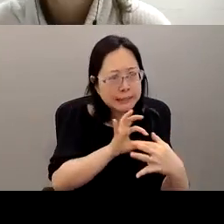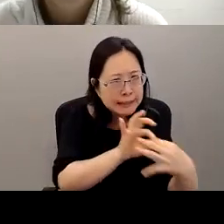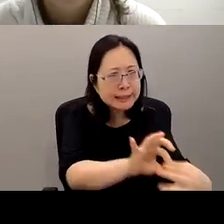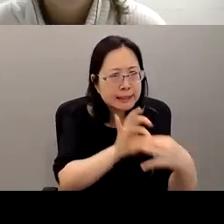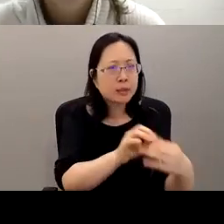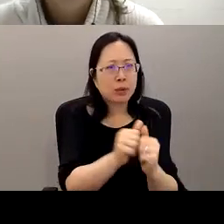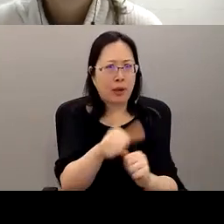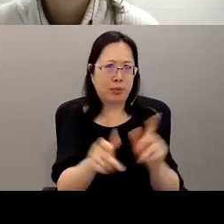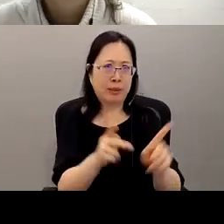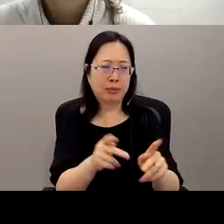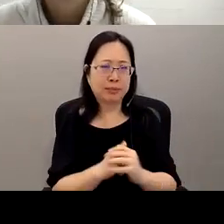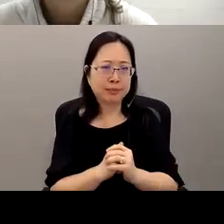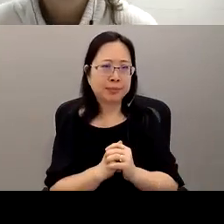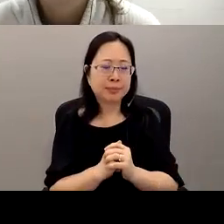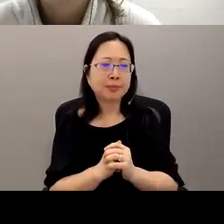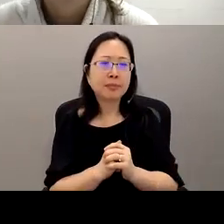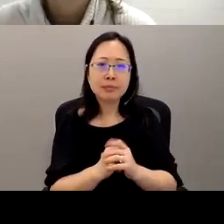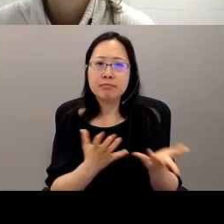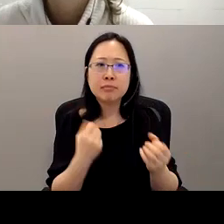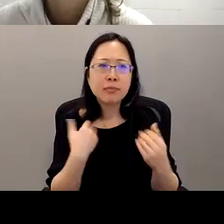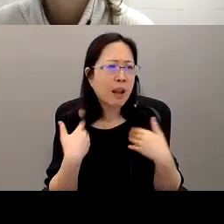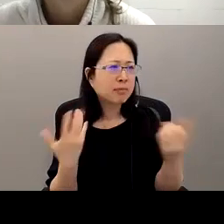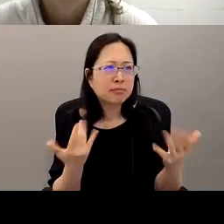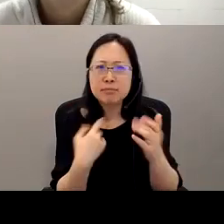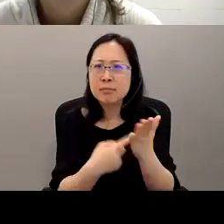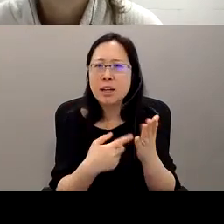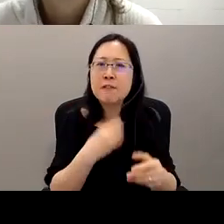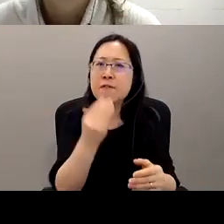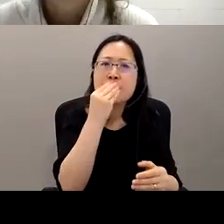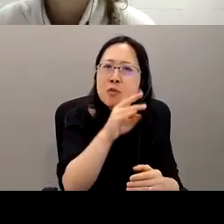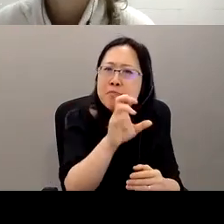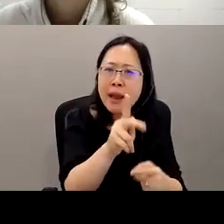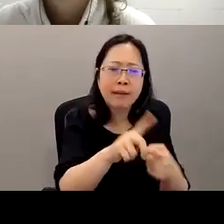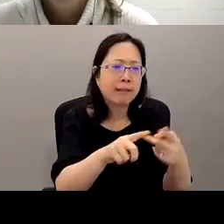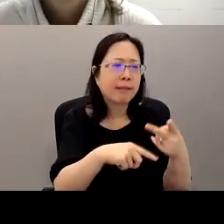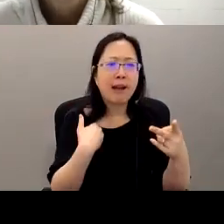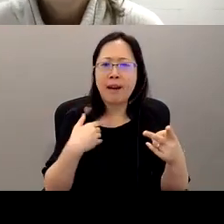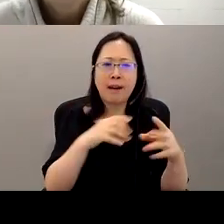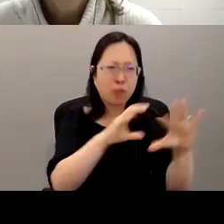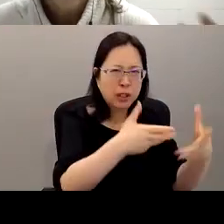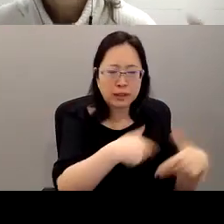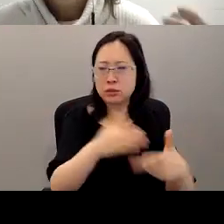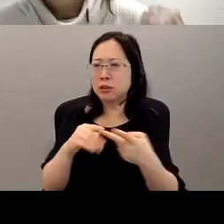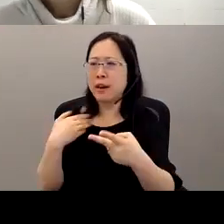lots of important things to do in the community. We have food banks that help people with food security. We have folks who look at housing. And then we also have folks who look